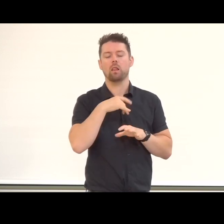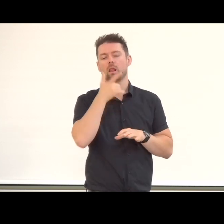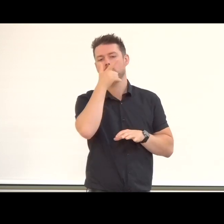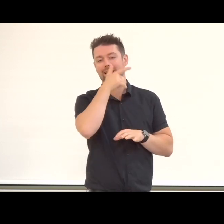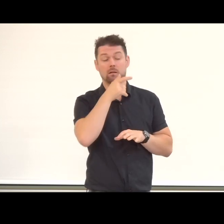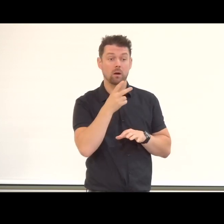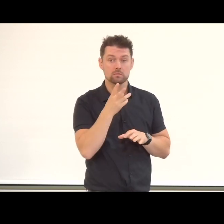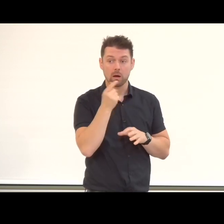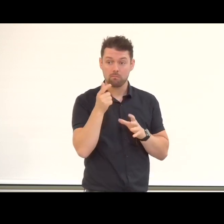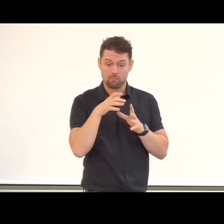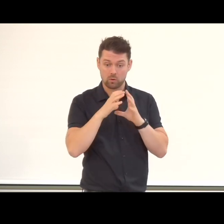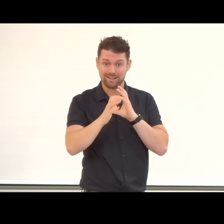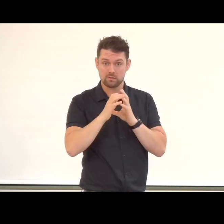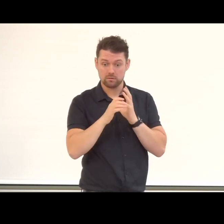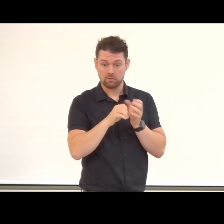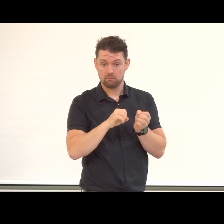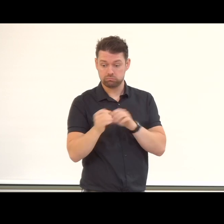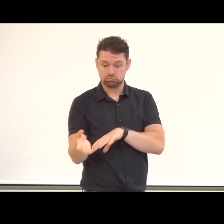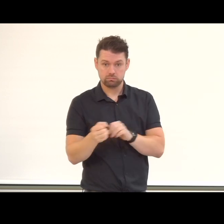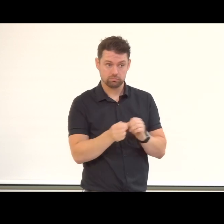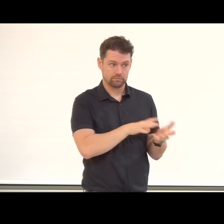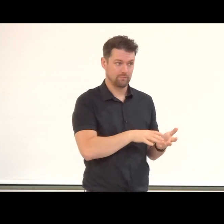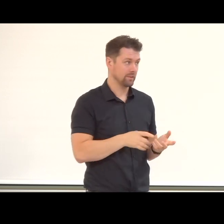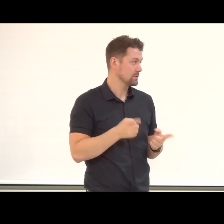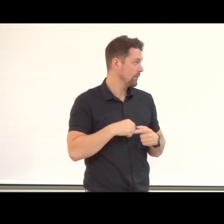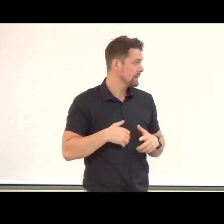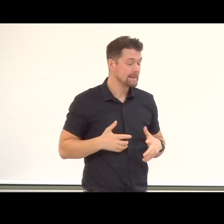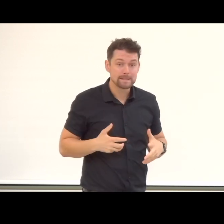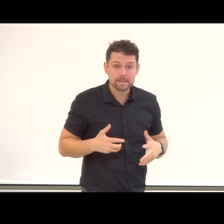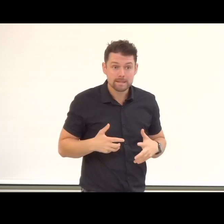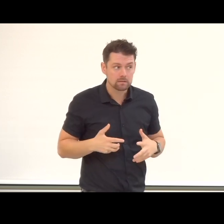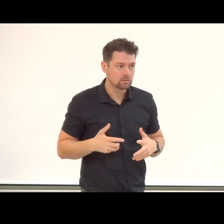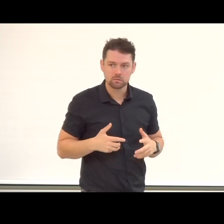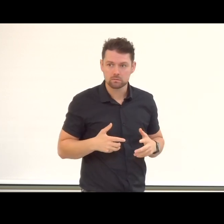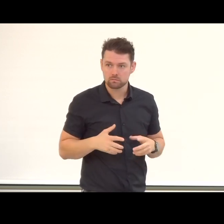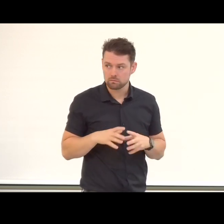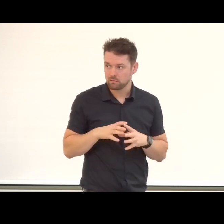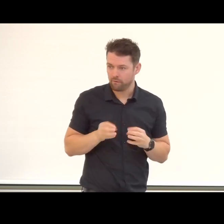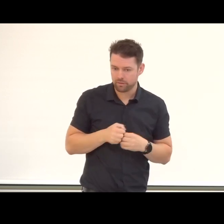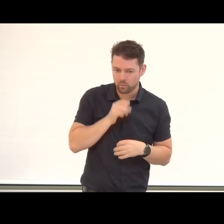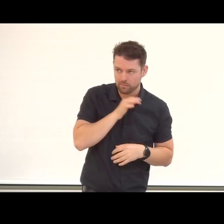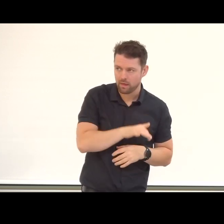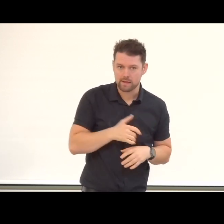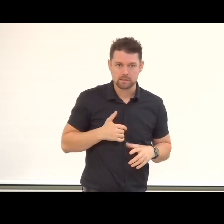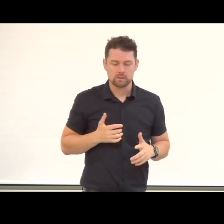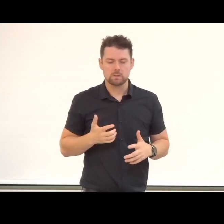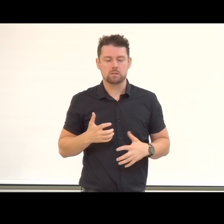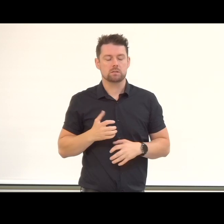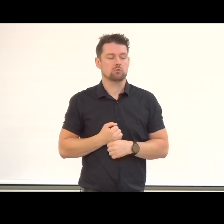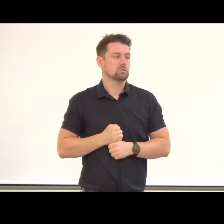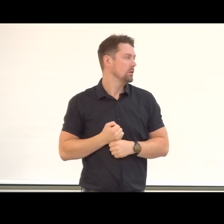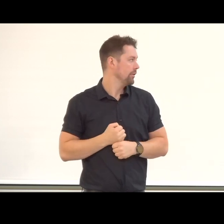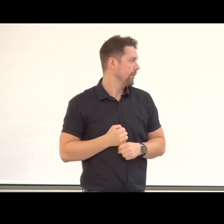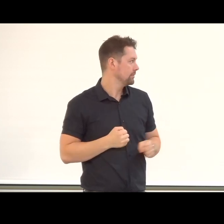lost a couple of containers. So you sit there and you don't know if everything is gone. So that's quite stressful also. Because but